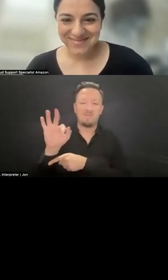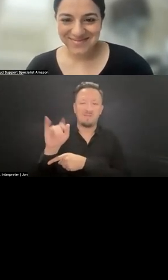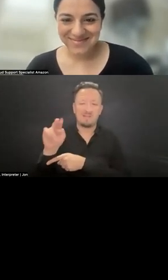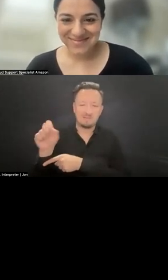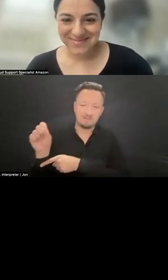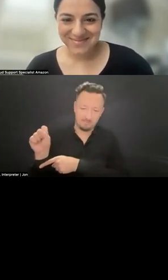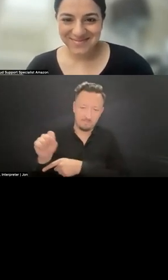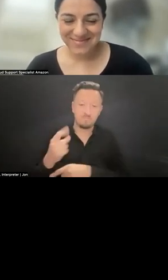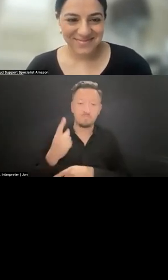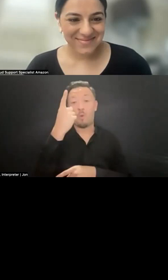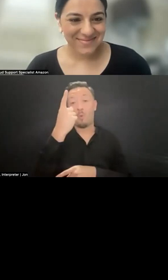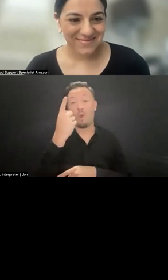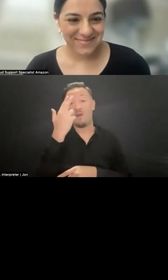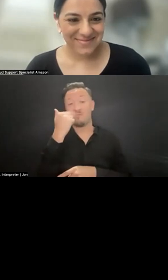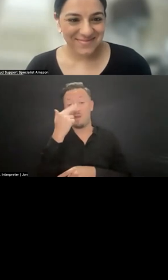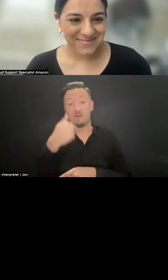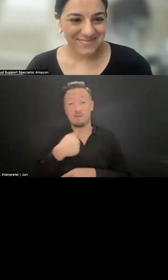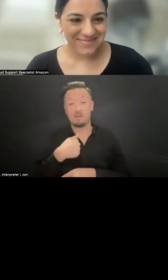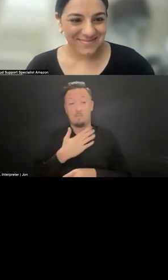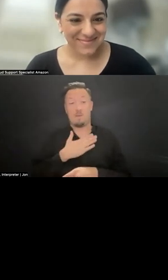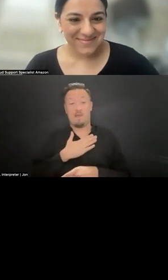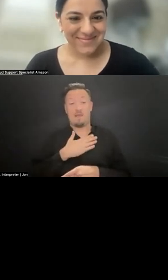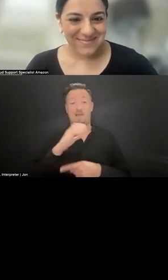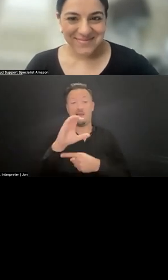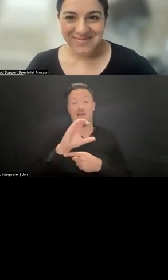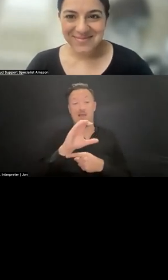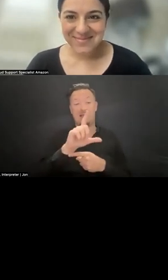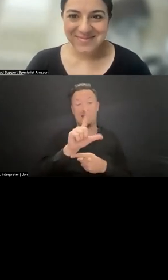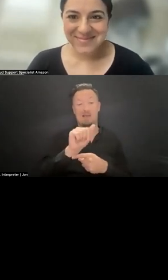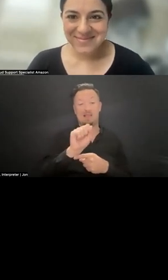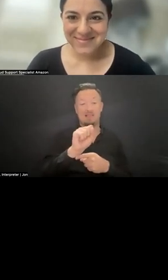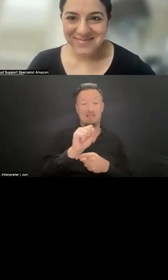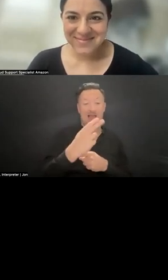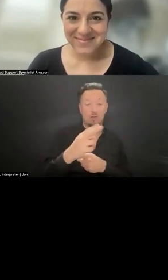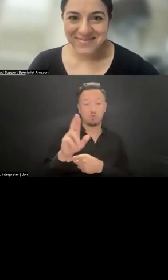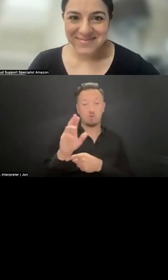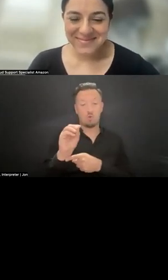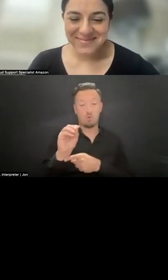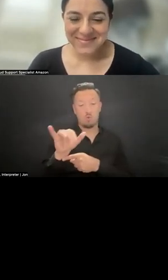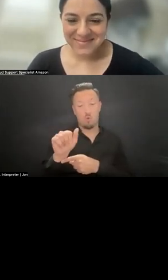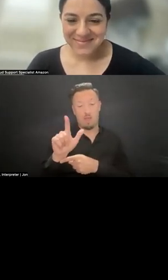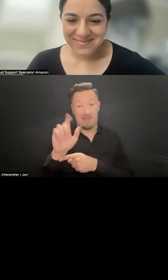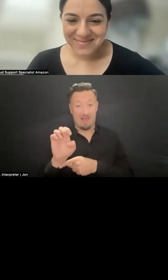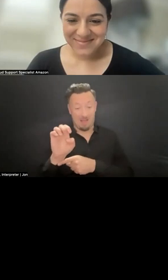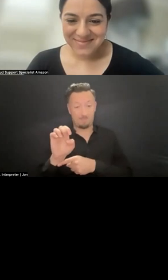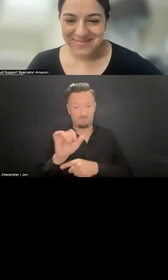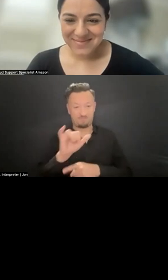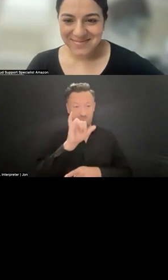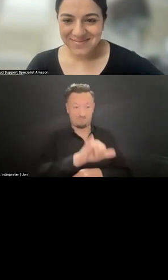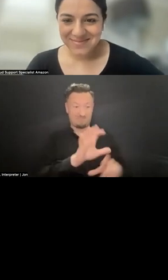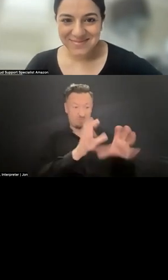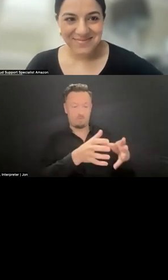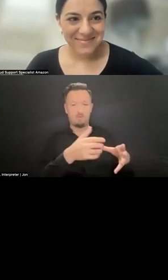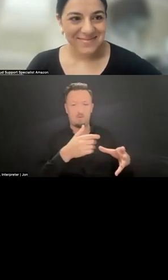me, Clash Royale, not Clash of Clan, but Clash Royale. I run that clan. I